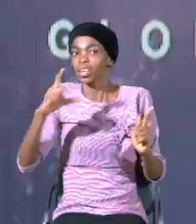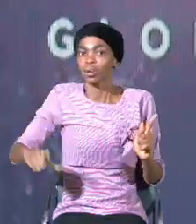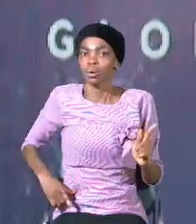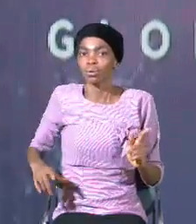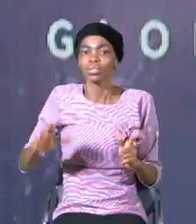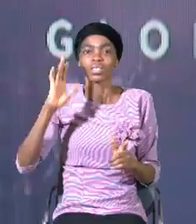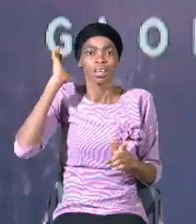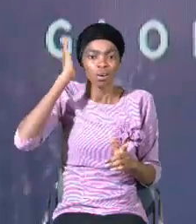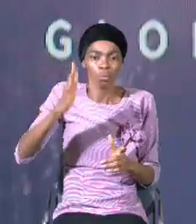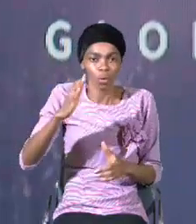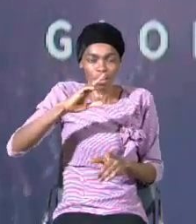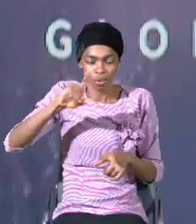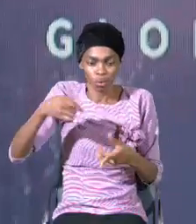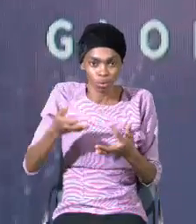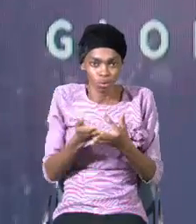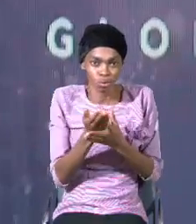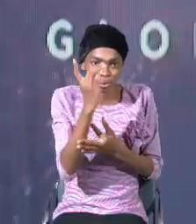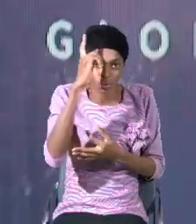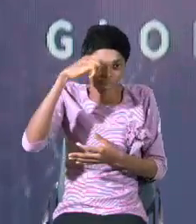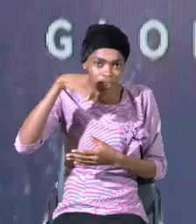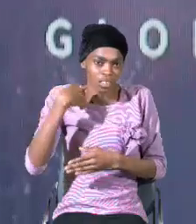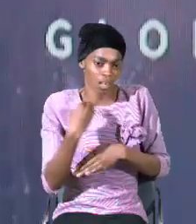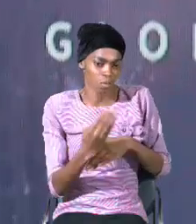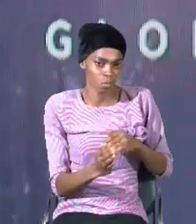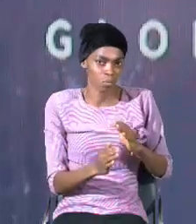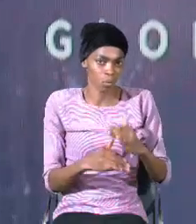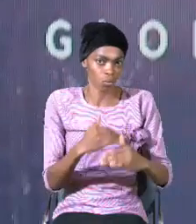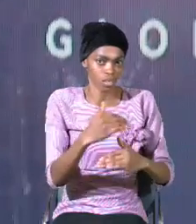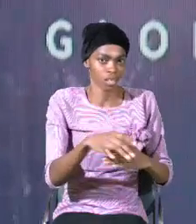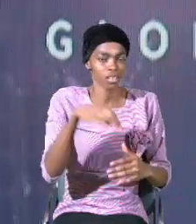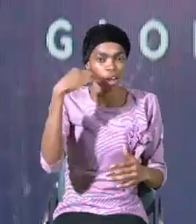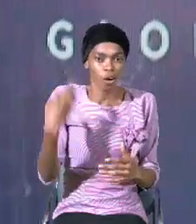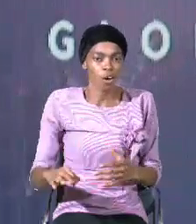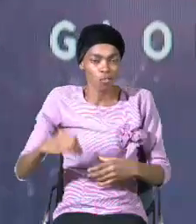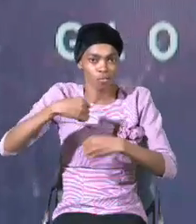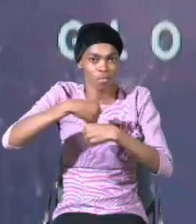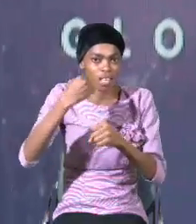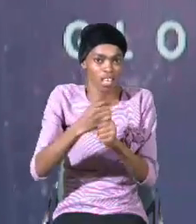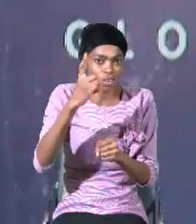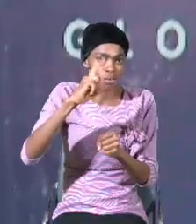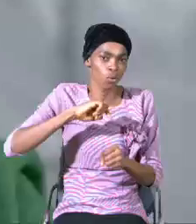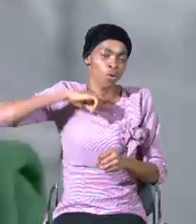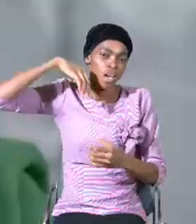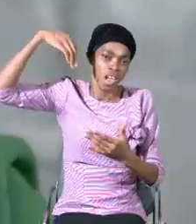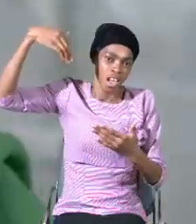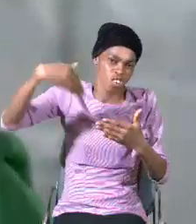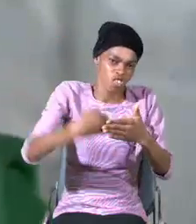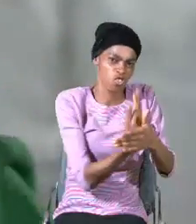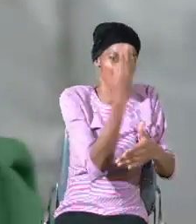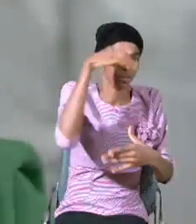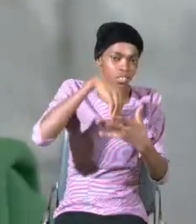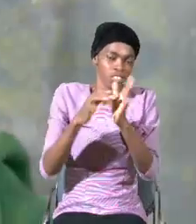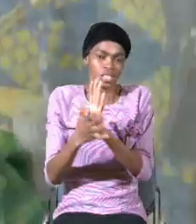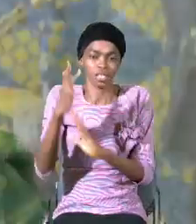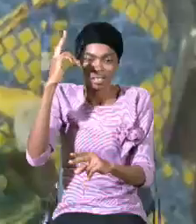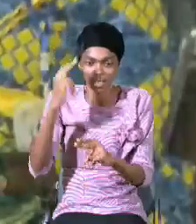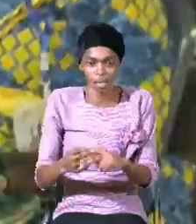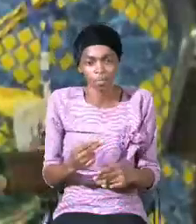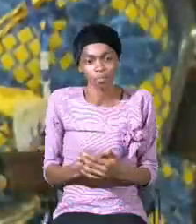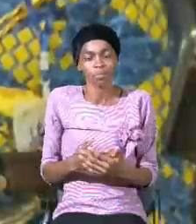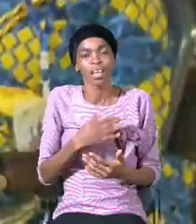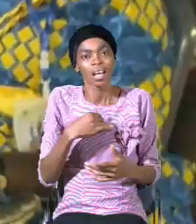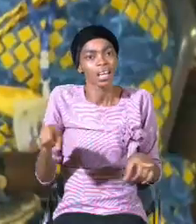going to go through the process of remaking you all over again in Jesus' name. And as